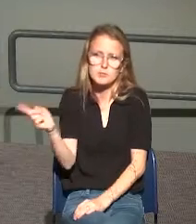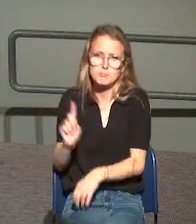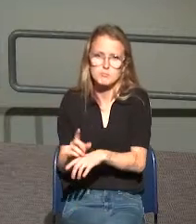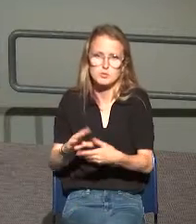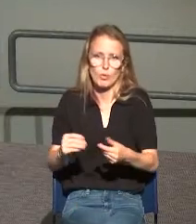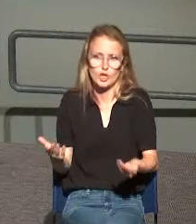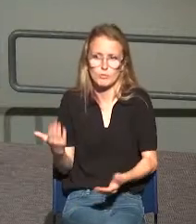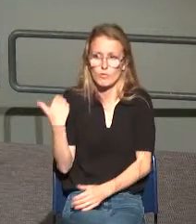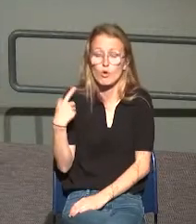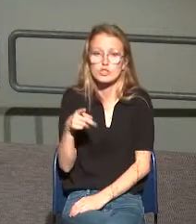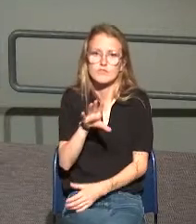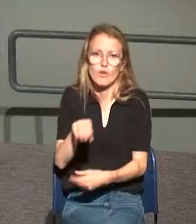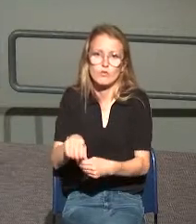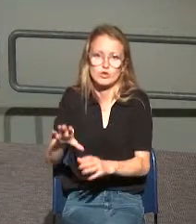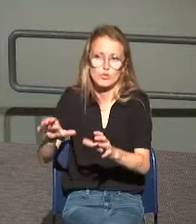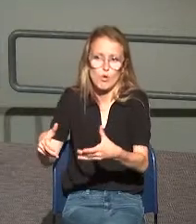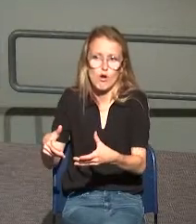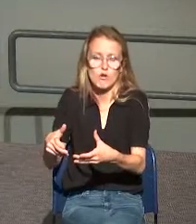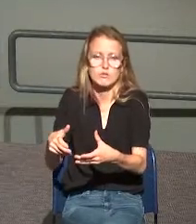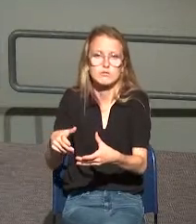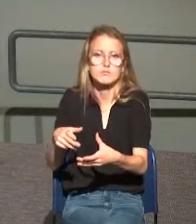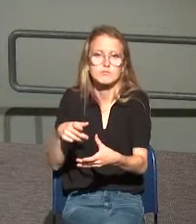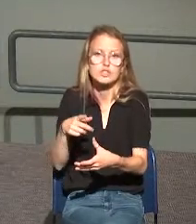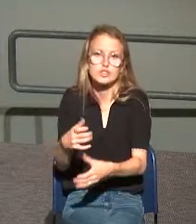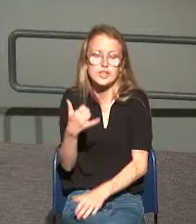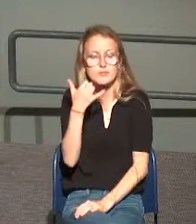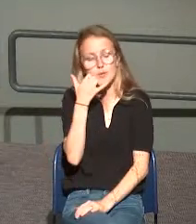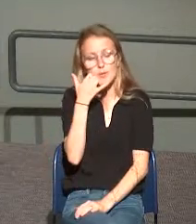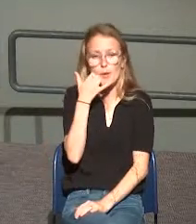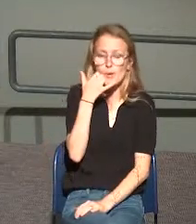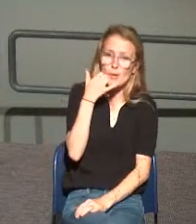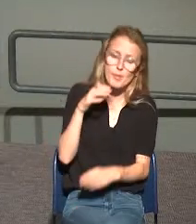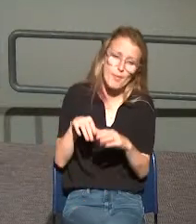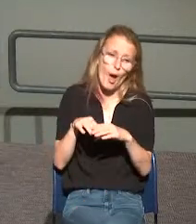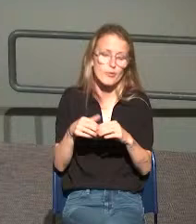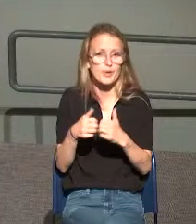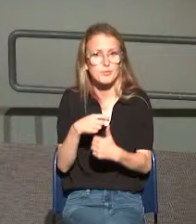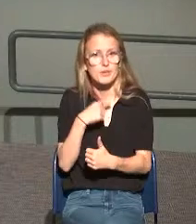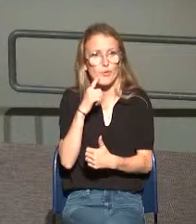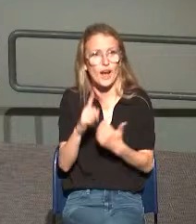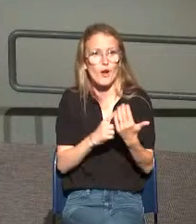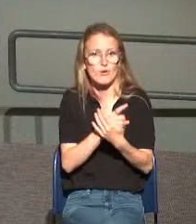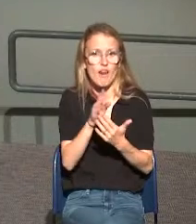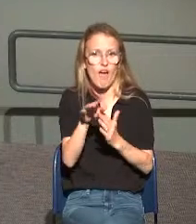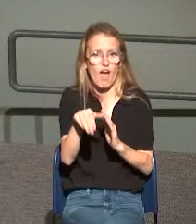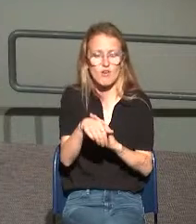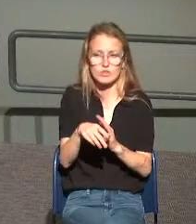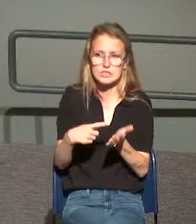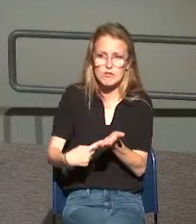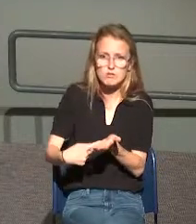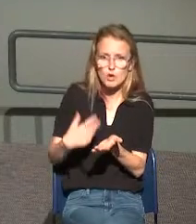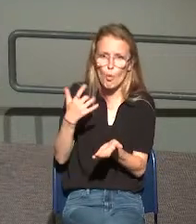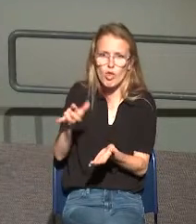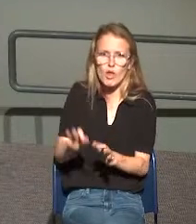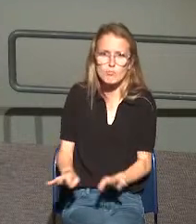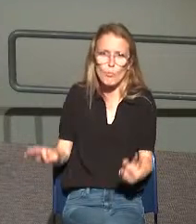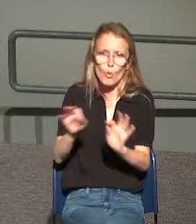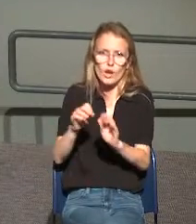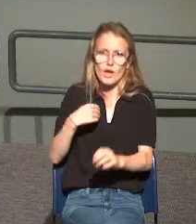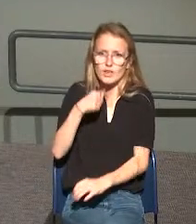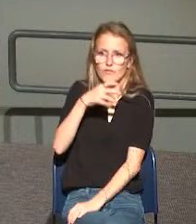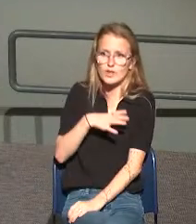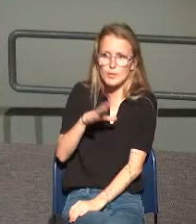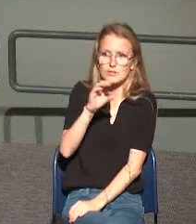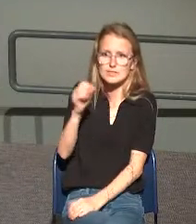her squadron. And she spent an hour and a half on the phone talking to me about what a difference that had made. And that really fleshed out the story and